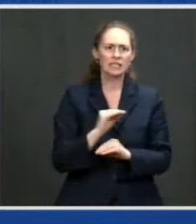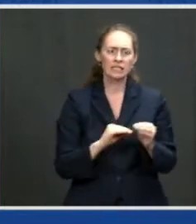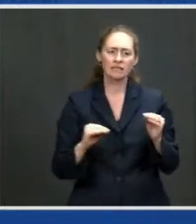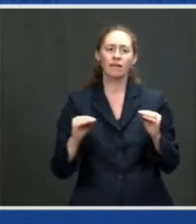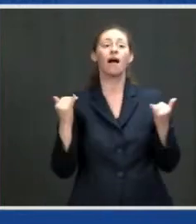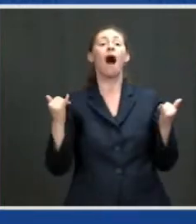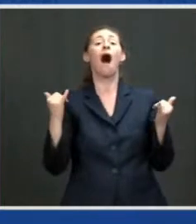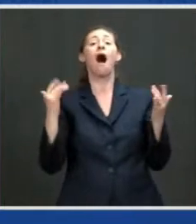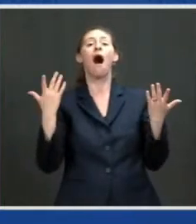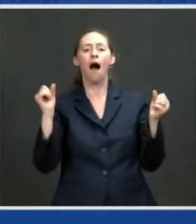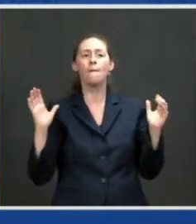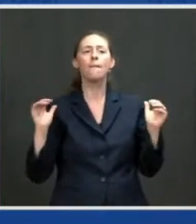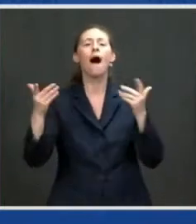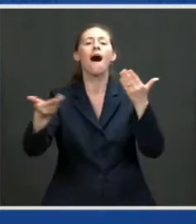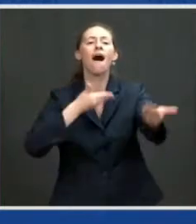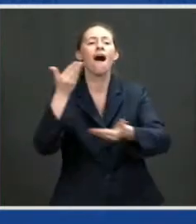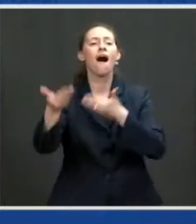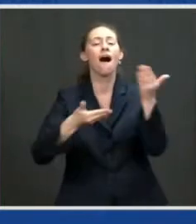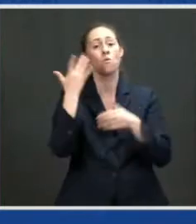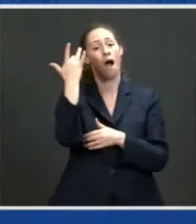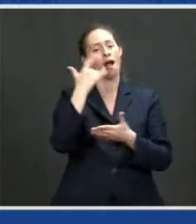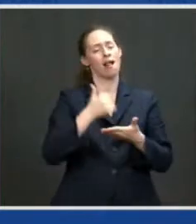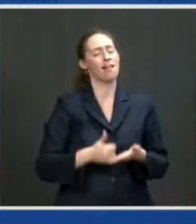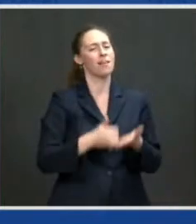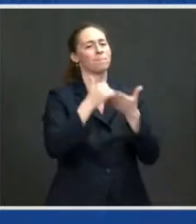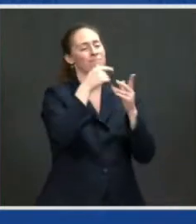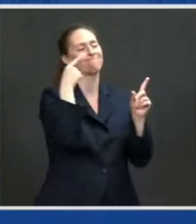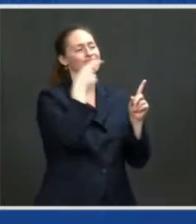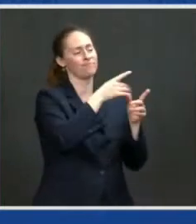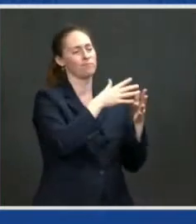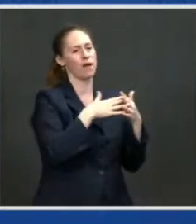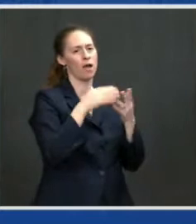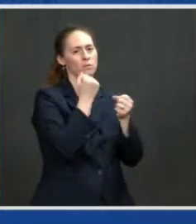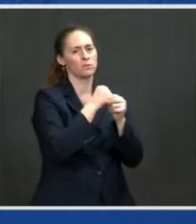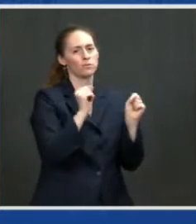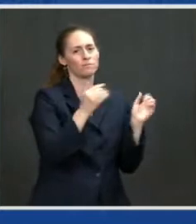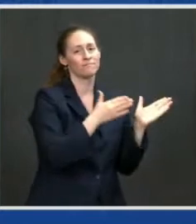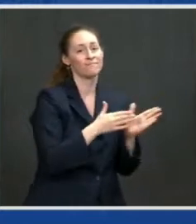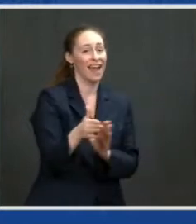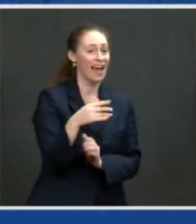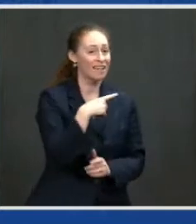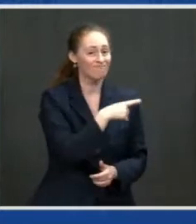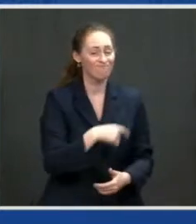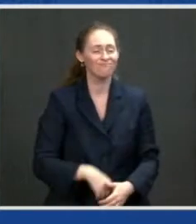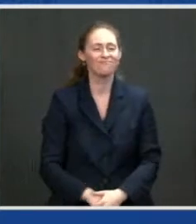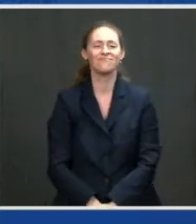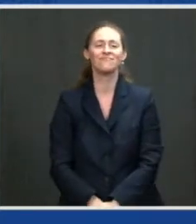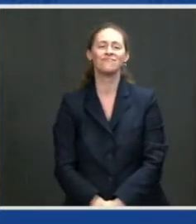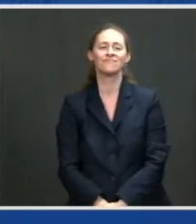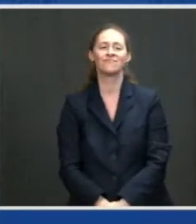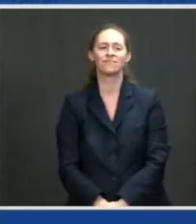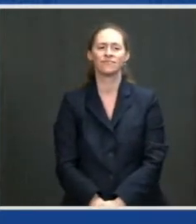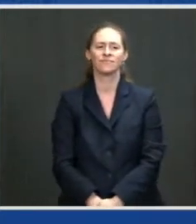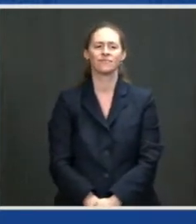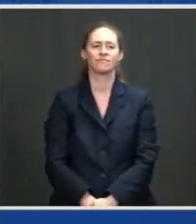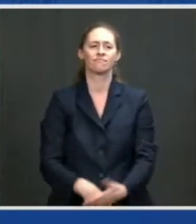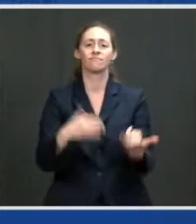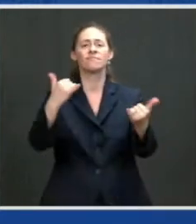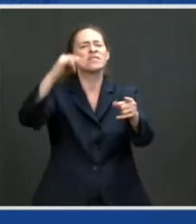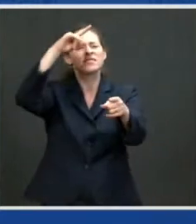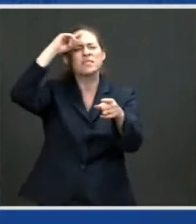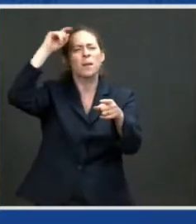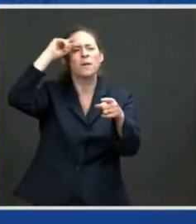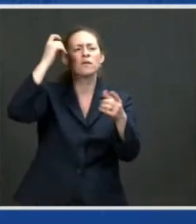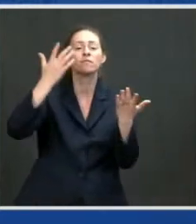plan. Beginning this summer, families with children will get tax relief, tax